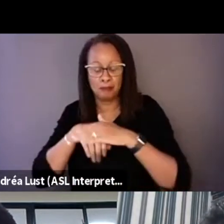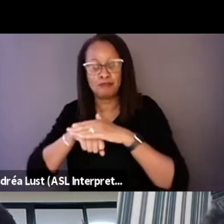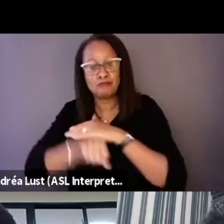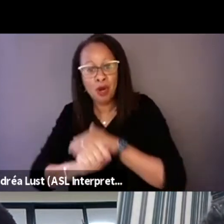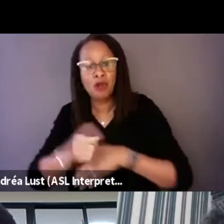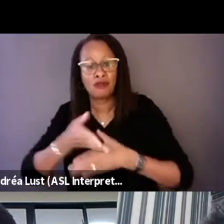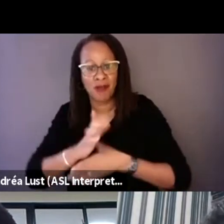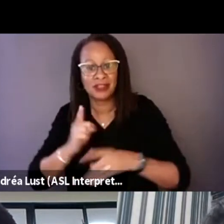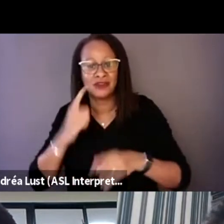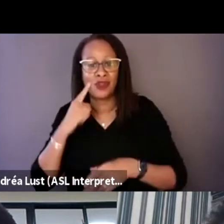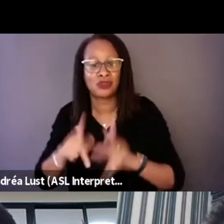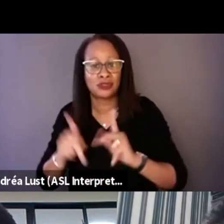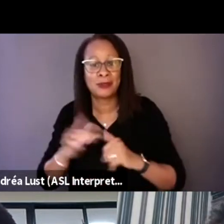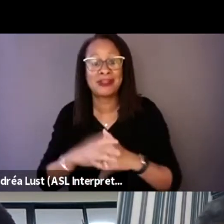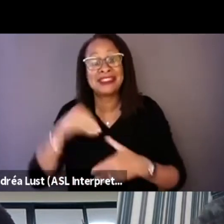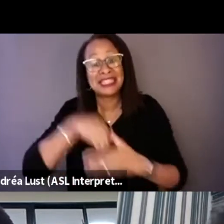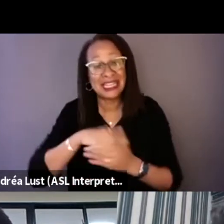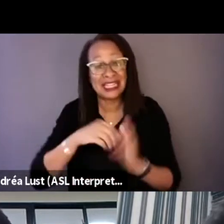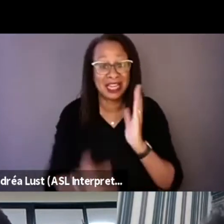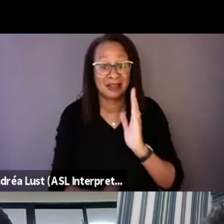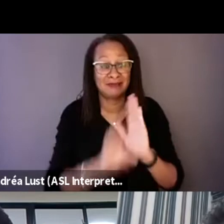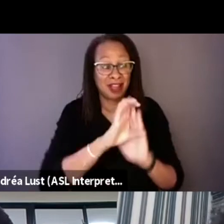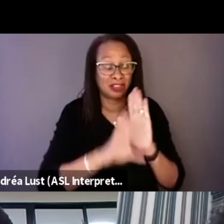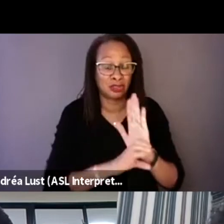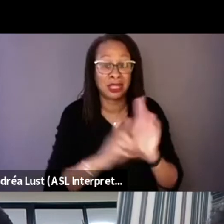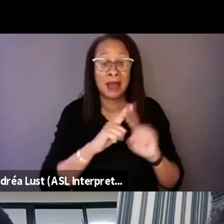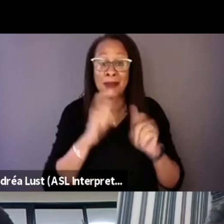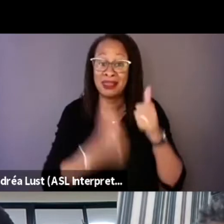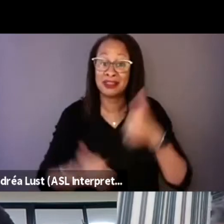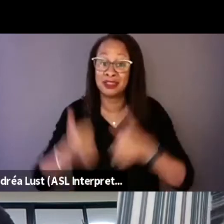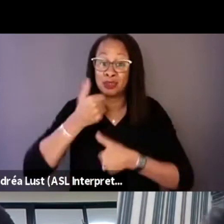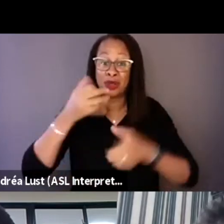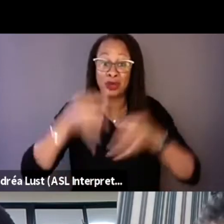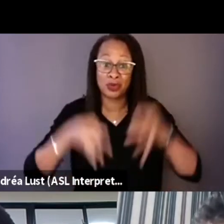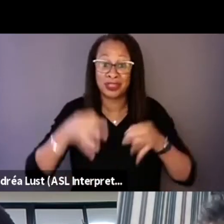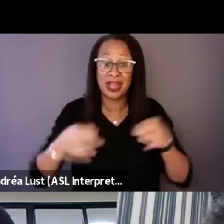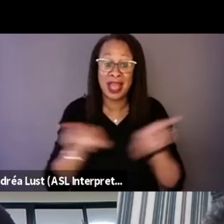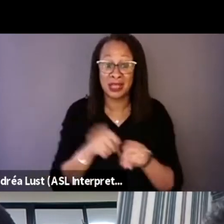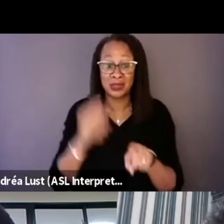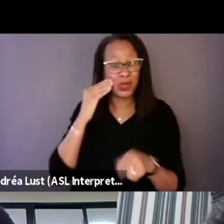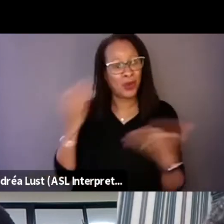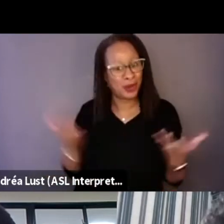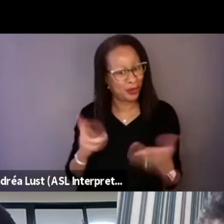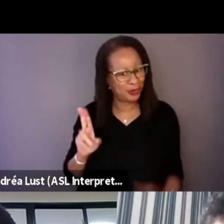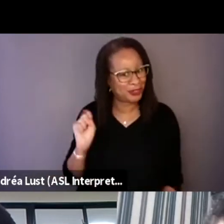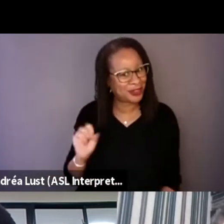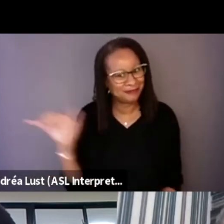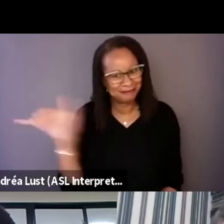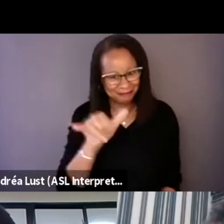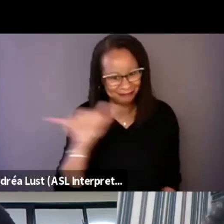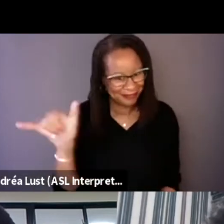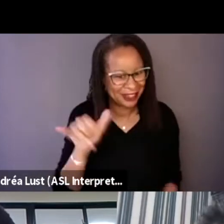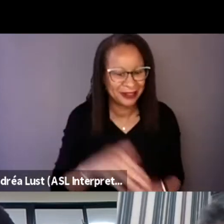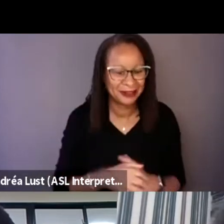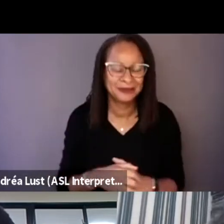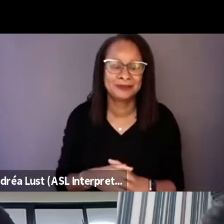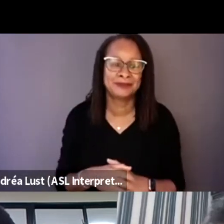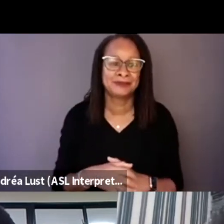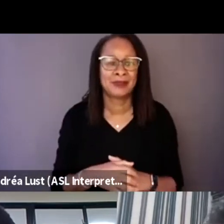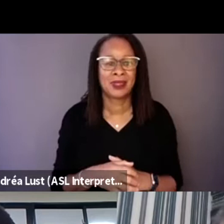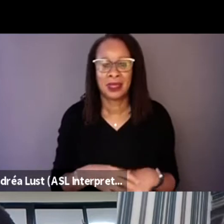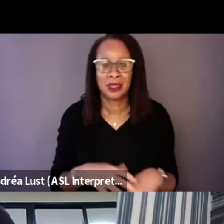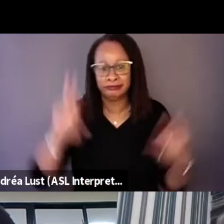is in the Constitution. But the Supreme Court, as we know here in the United States also,